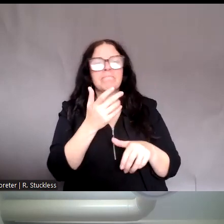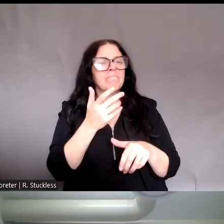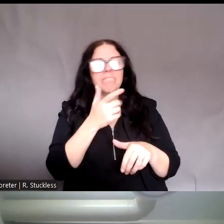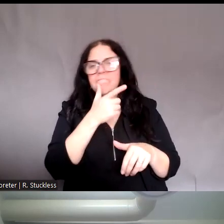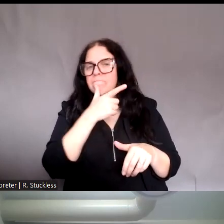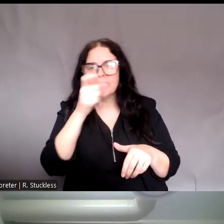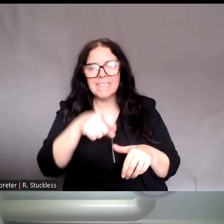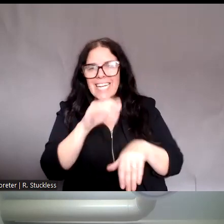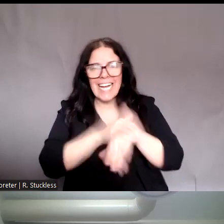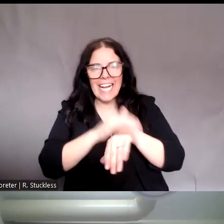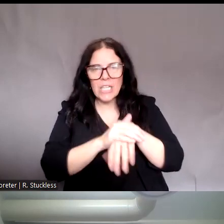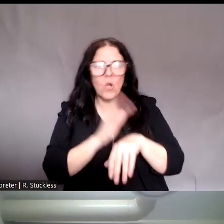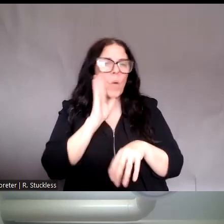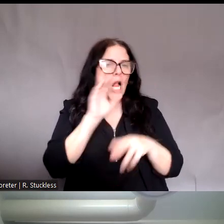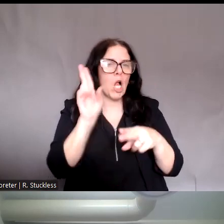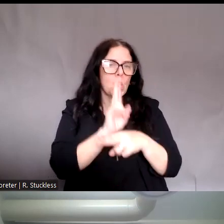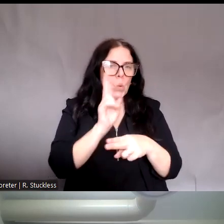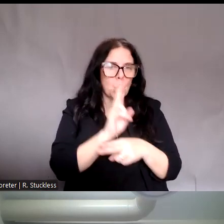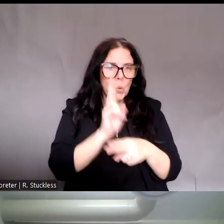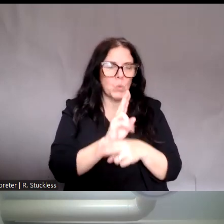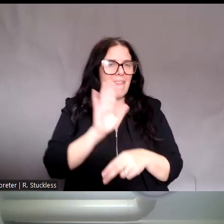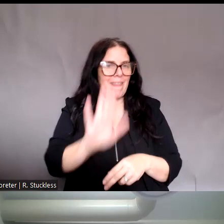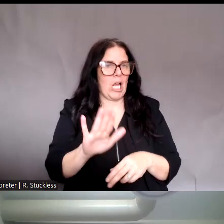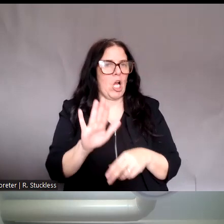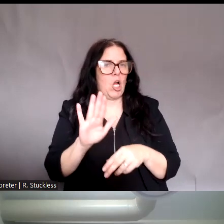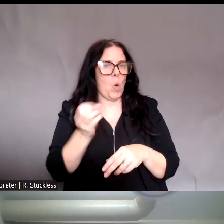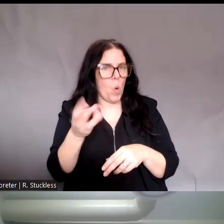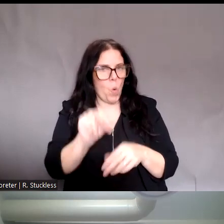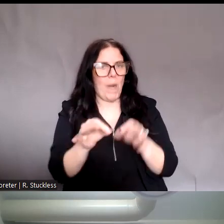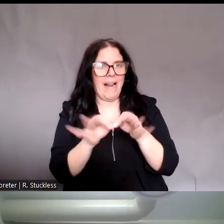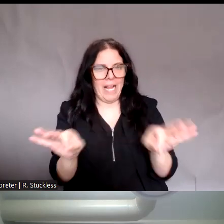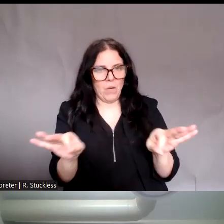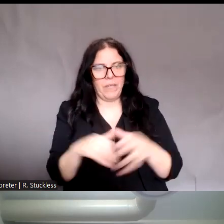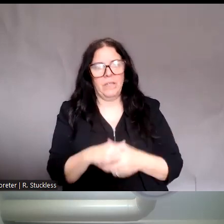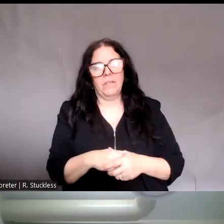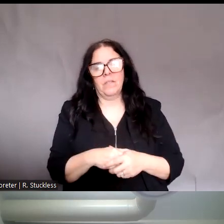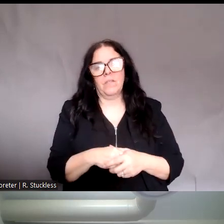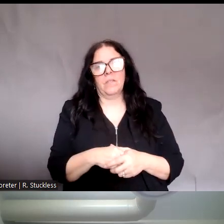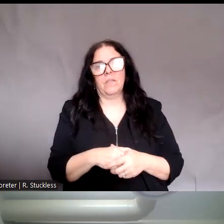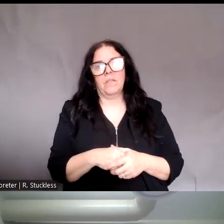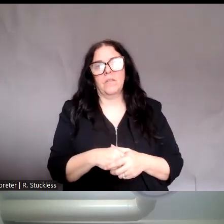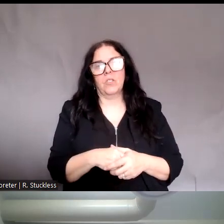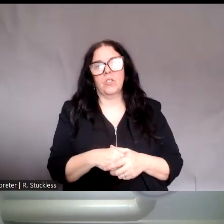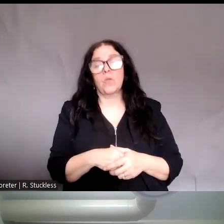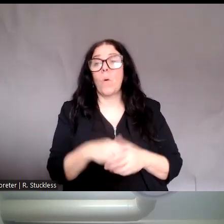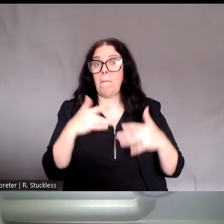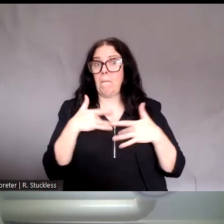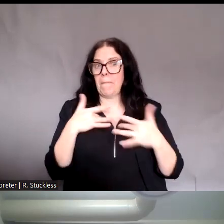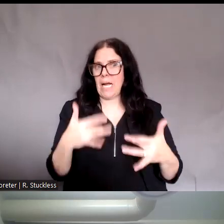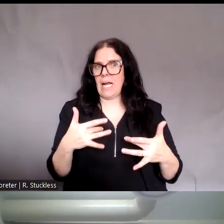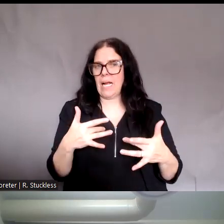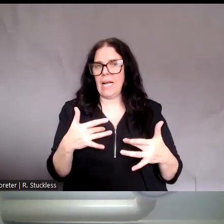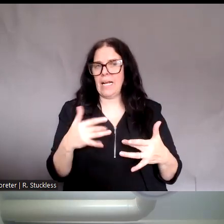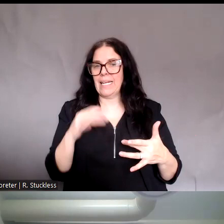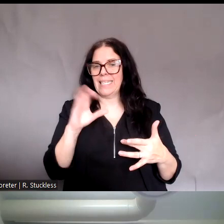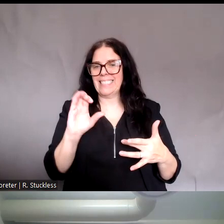Arabic, Persian, etc., etc. So we wouldn't normally have been able to register them because of their